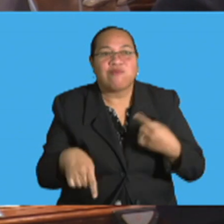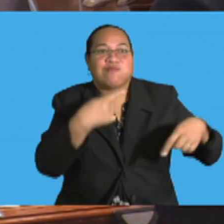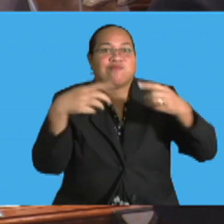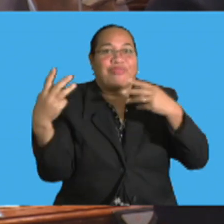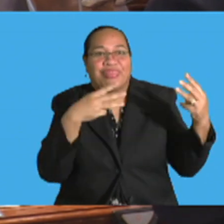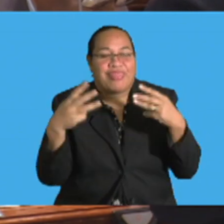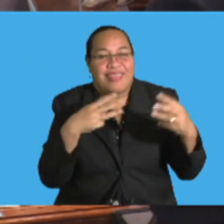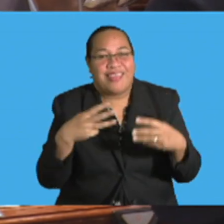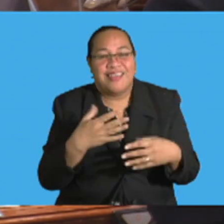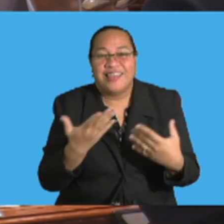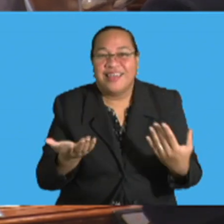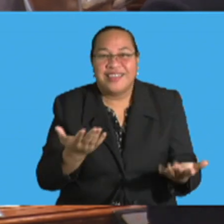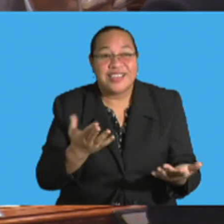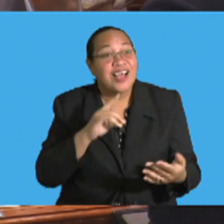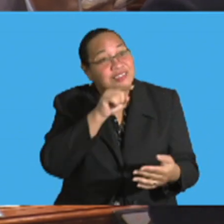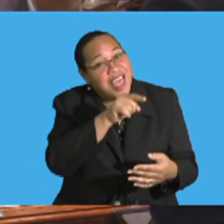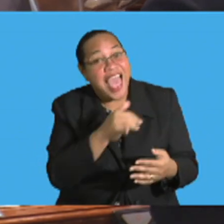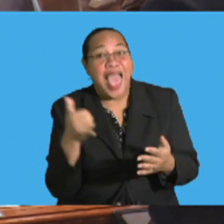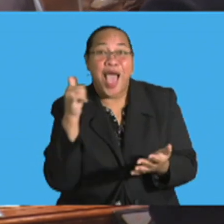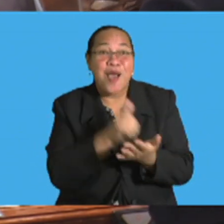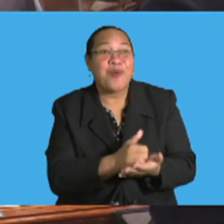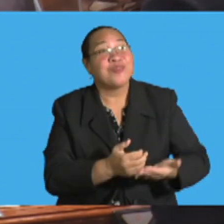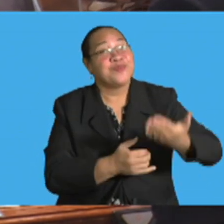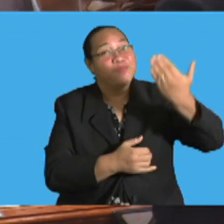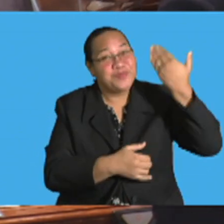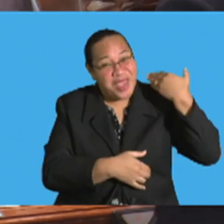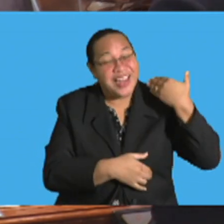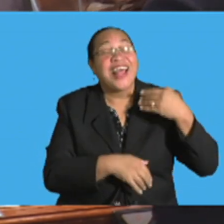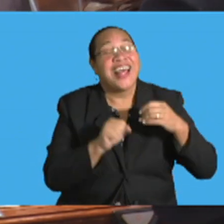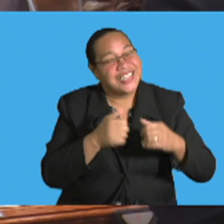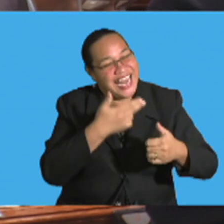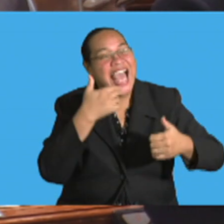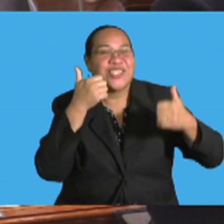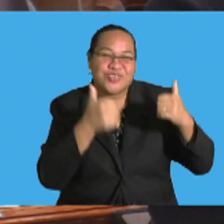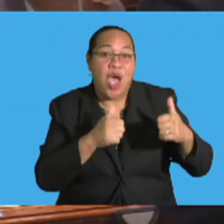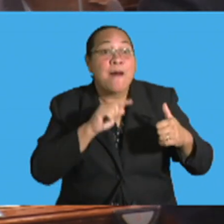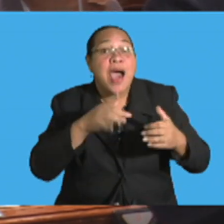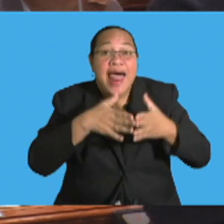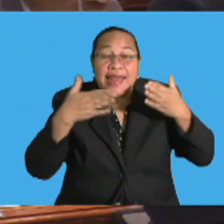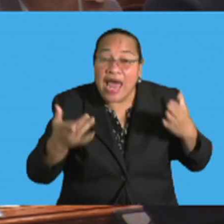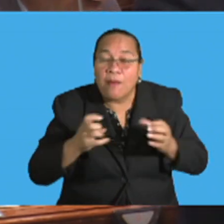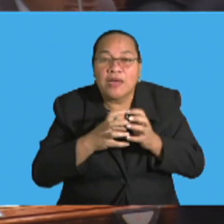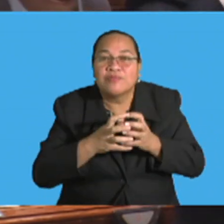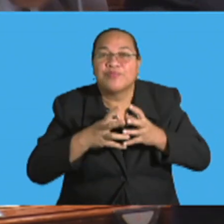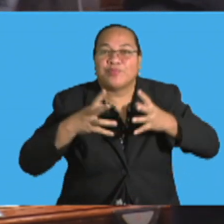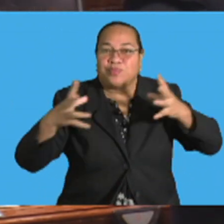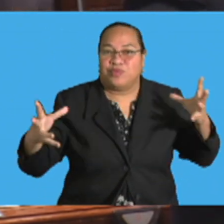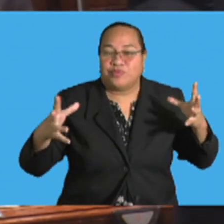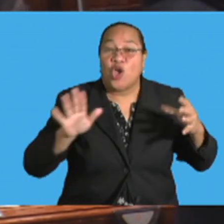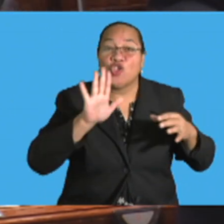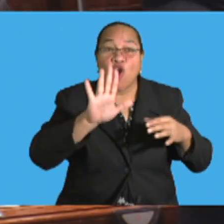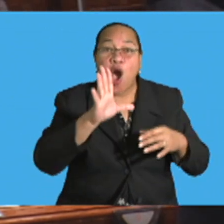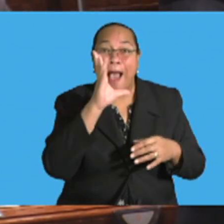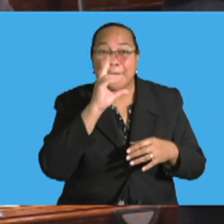The airport that was built then was great, but now we have to expand. We have to modernize, lengthen. Your ability